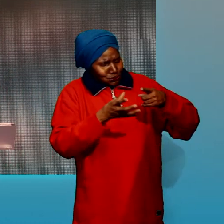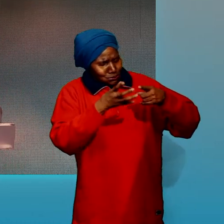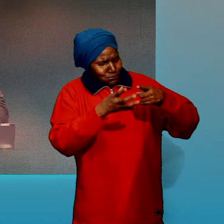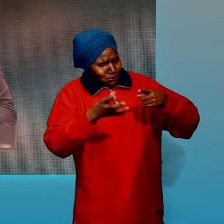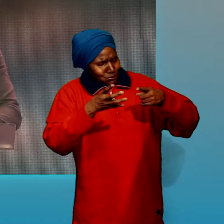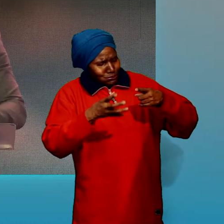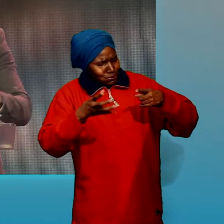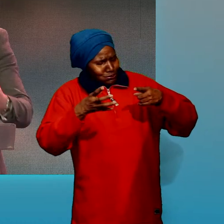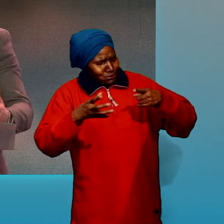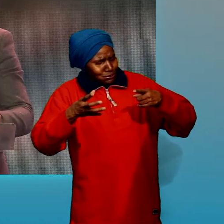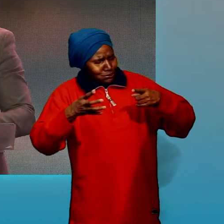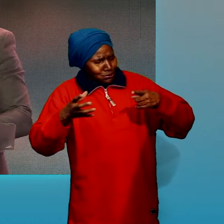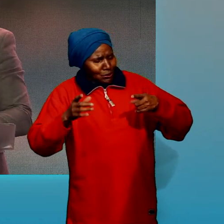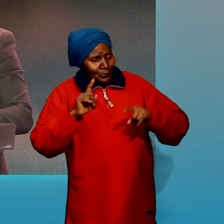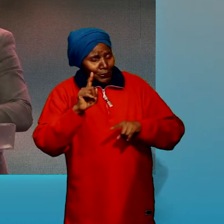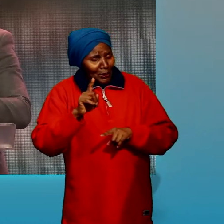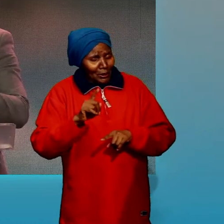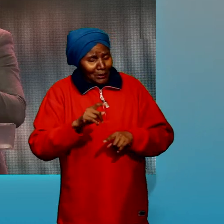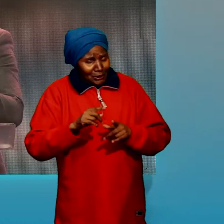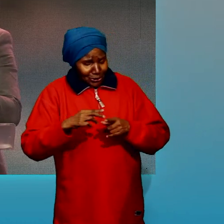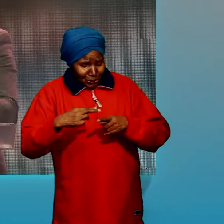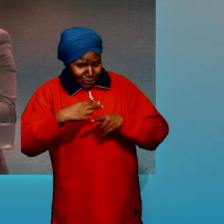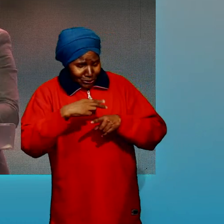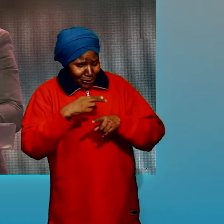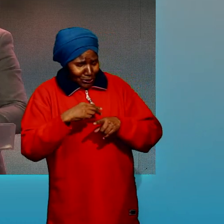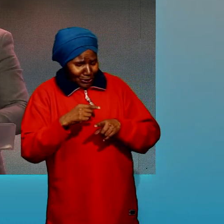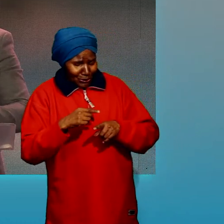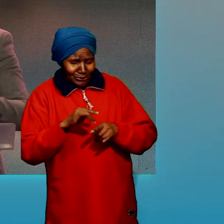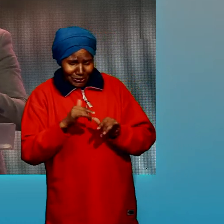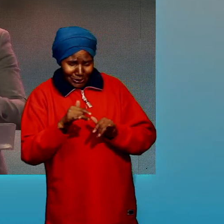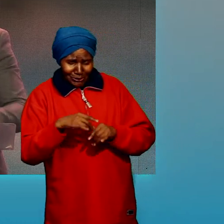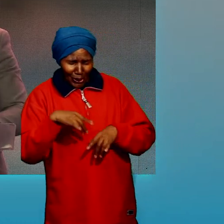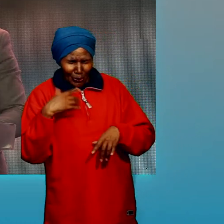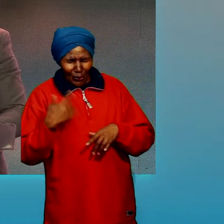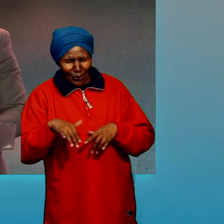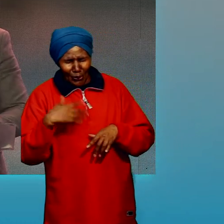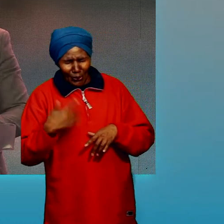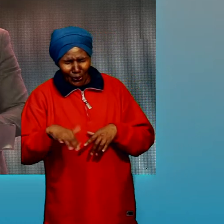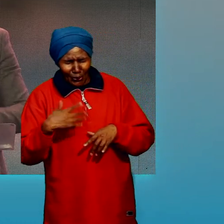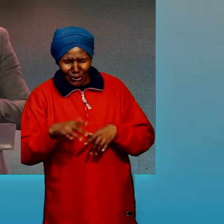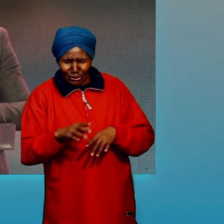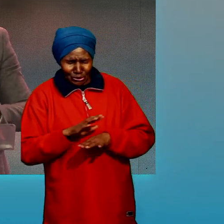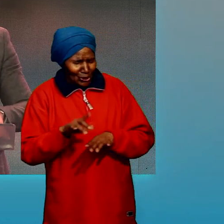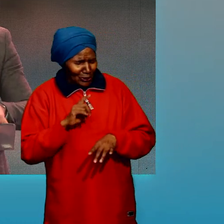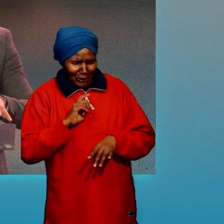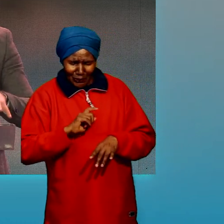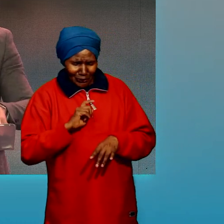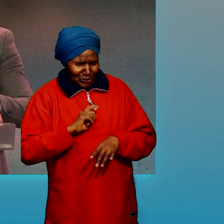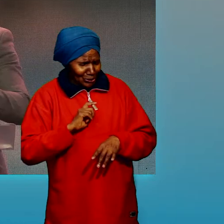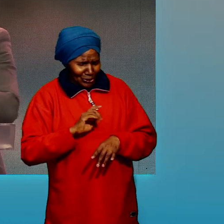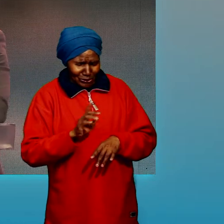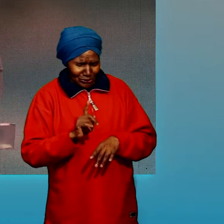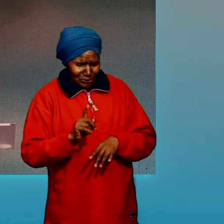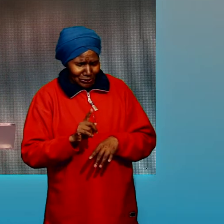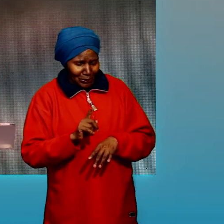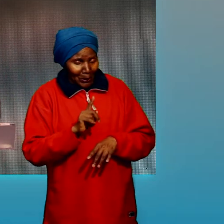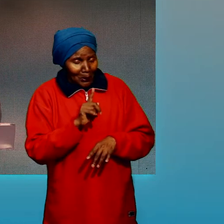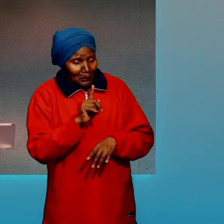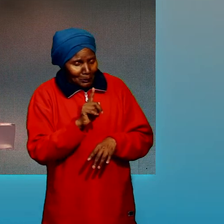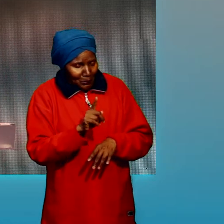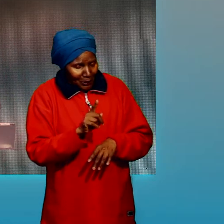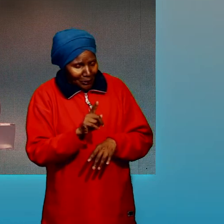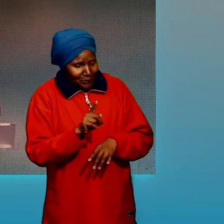feel painful. You wonder what's going on. You challenge it. You're uncomfortable with it. But recognize this. It